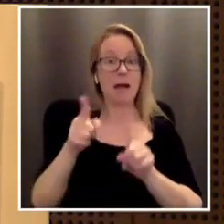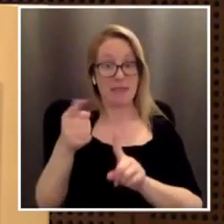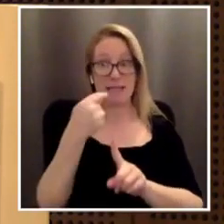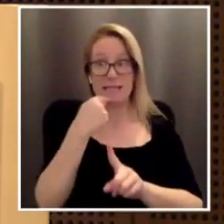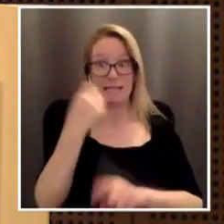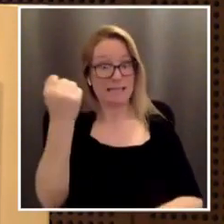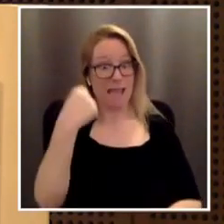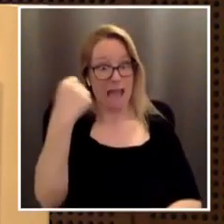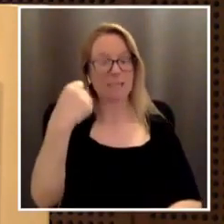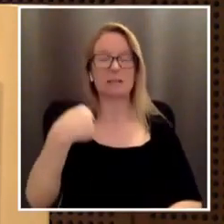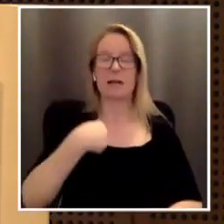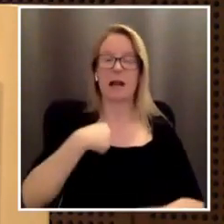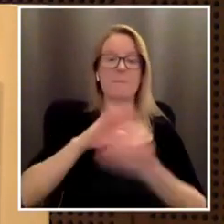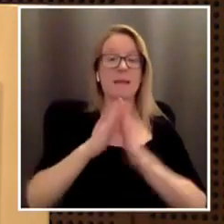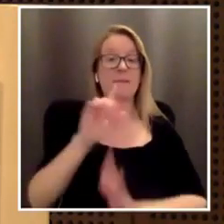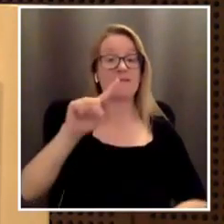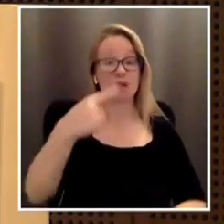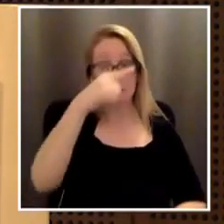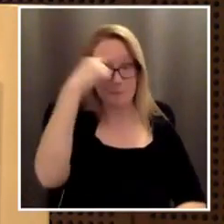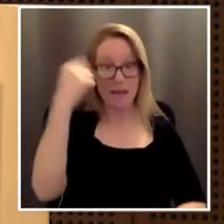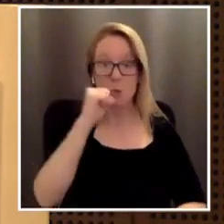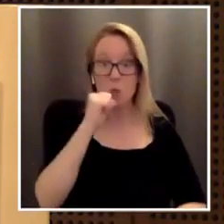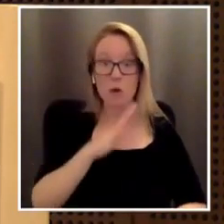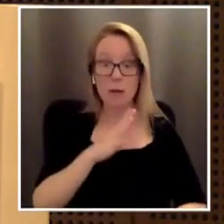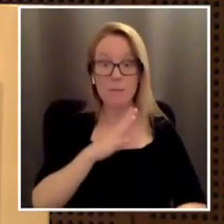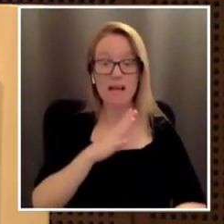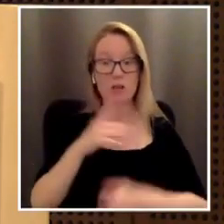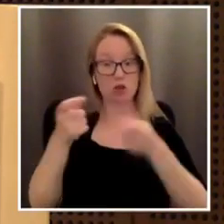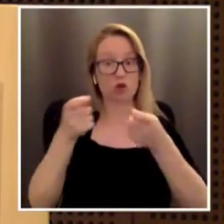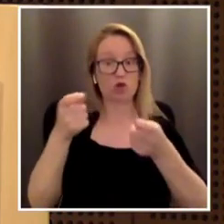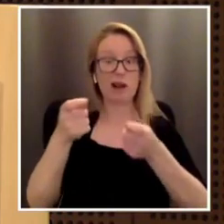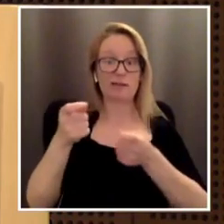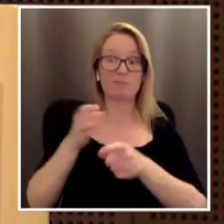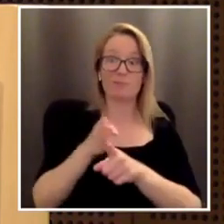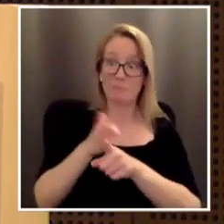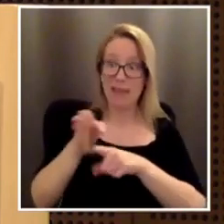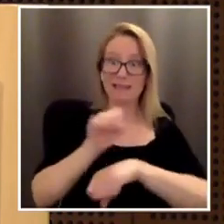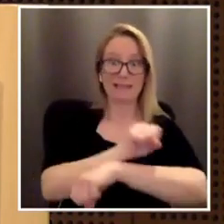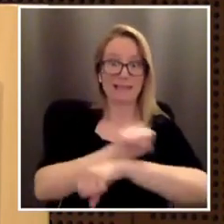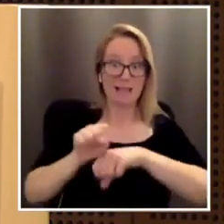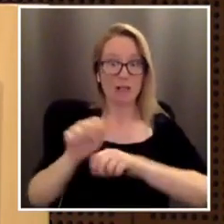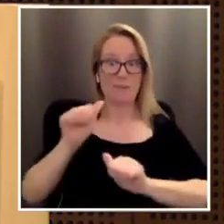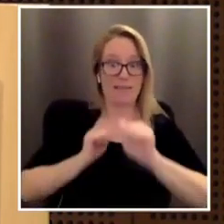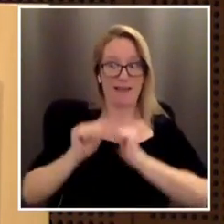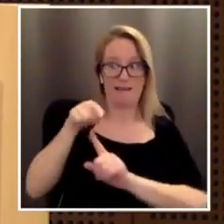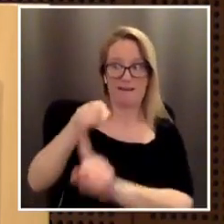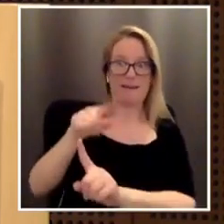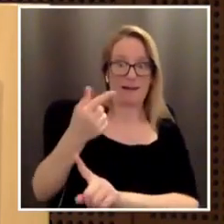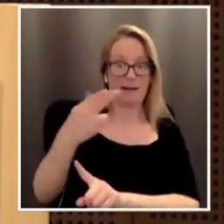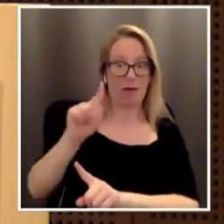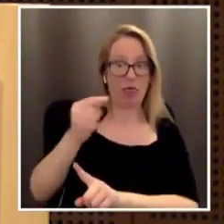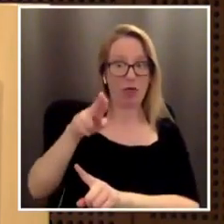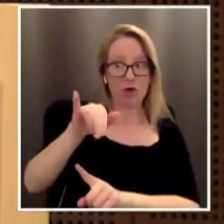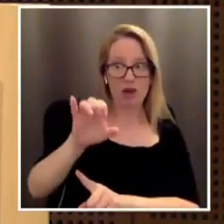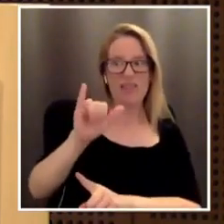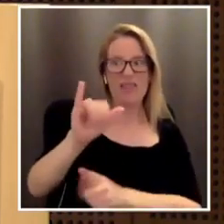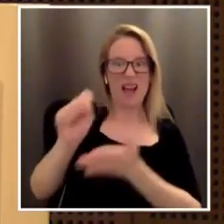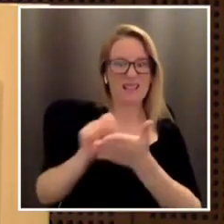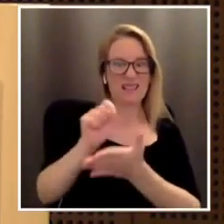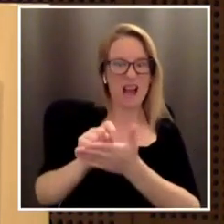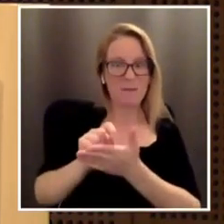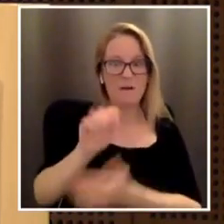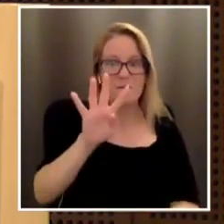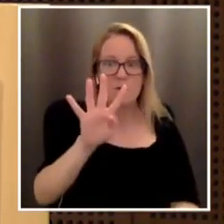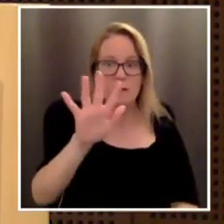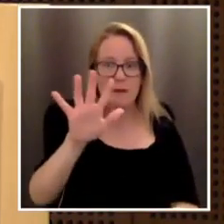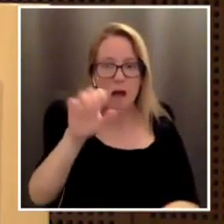made me the first Black woman to direct a main stage play at the Guthrie in what was at that time 45